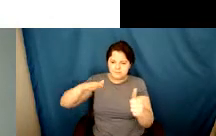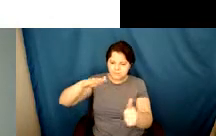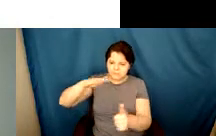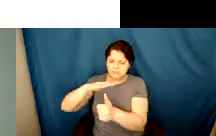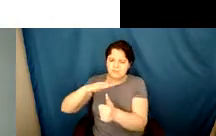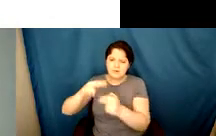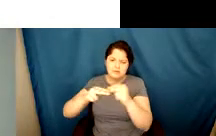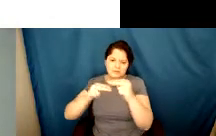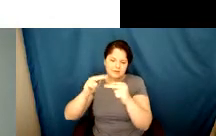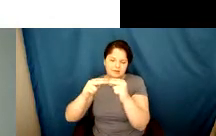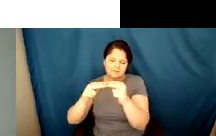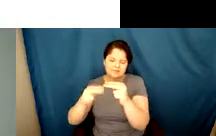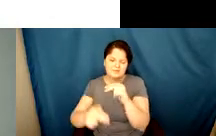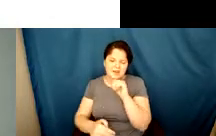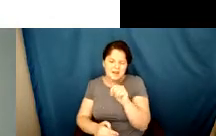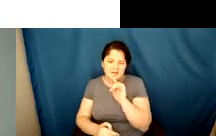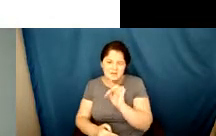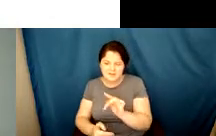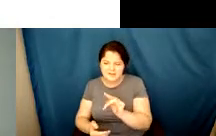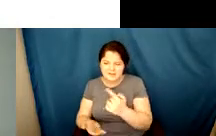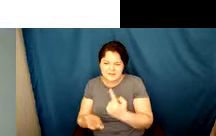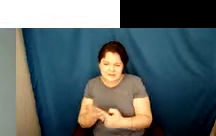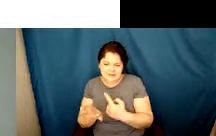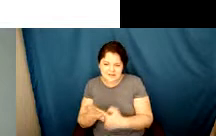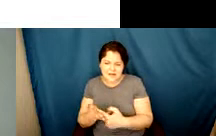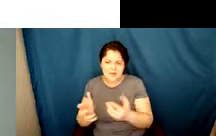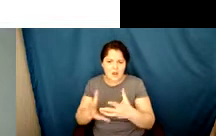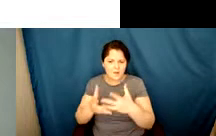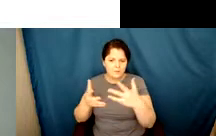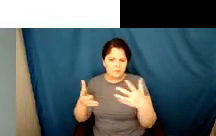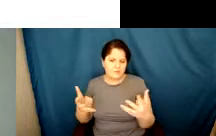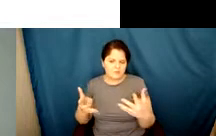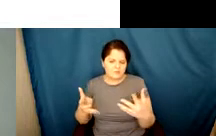it doesn't really talk about amounts of parking,